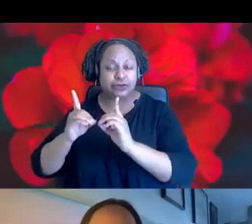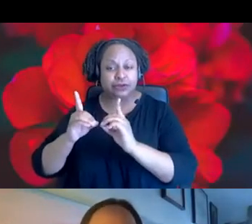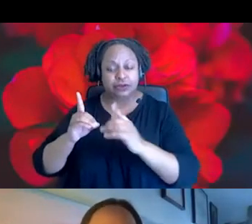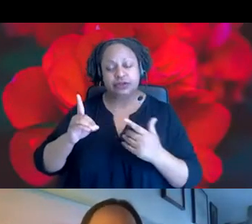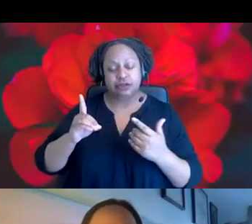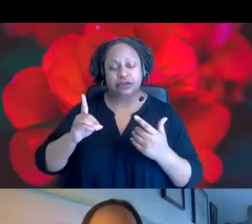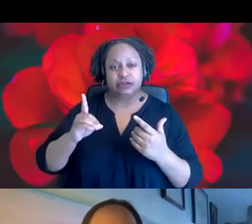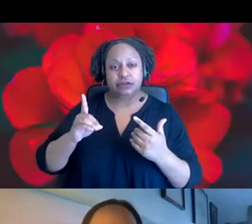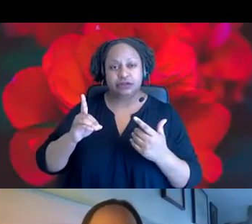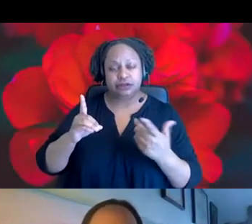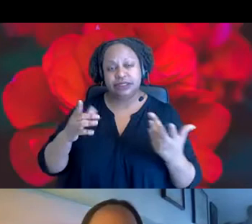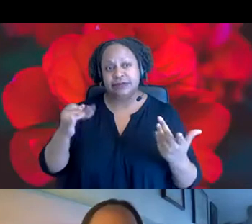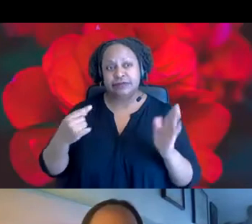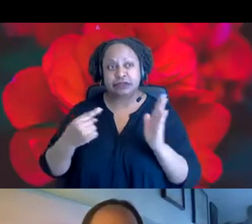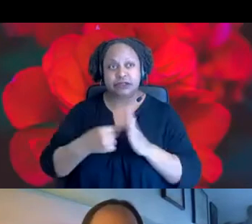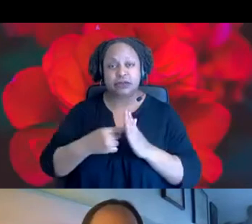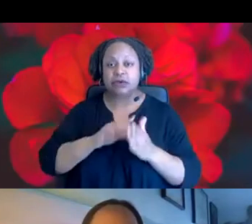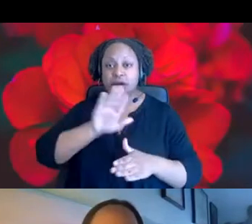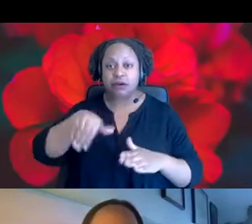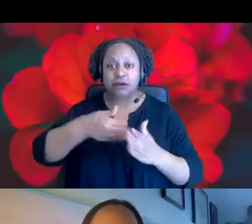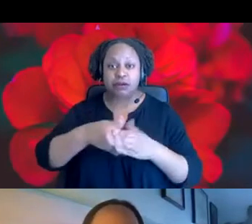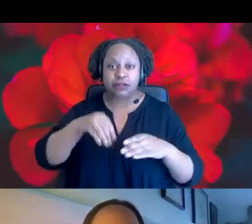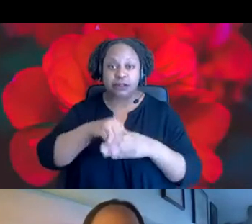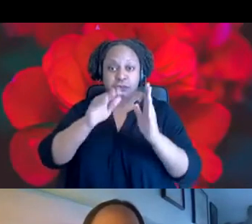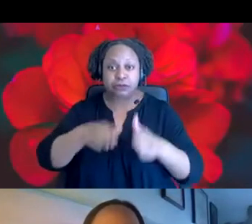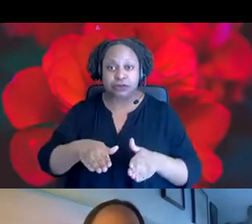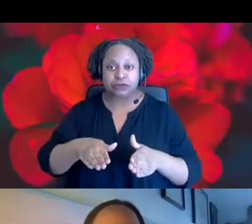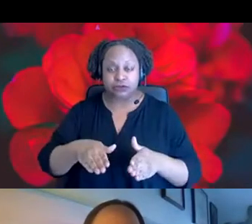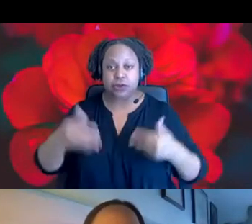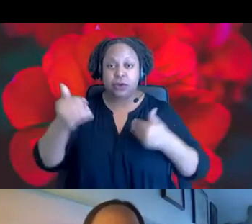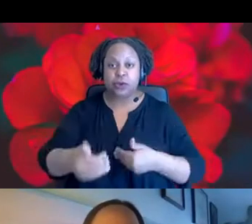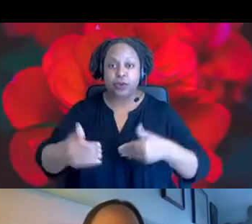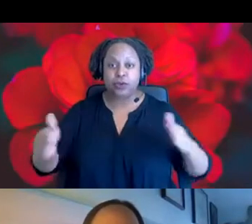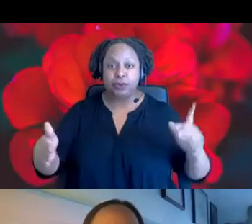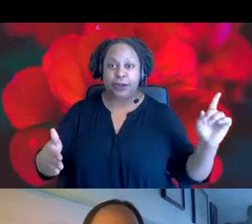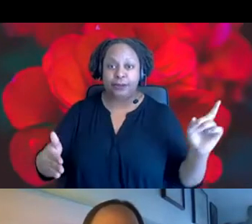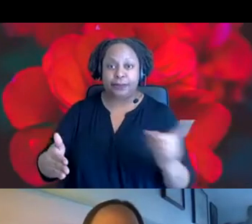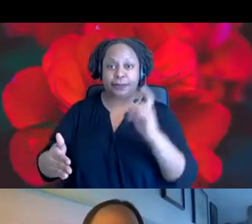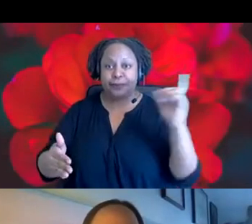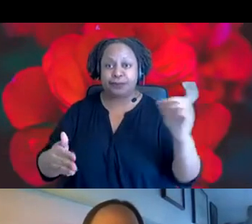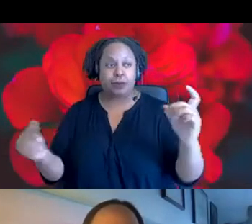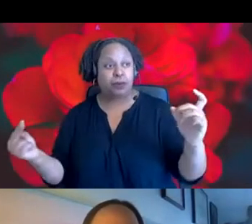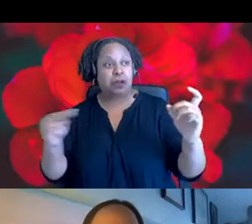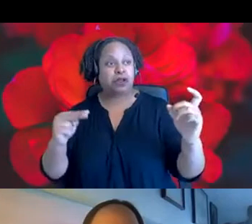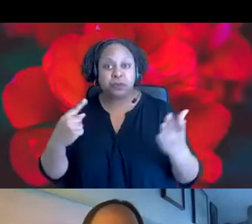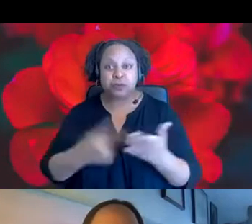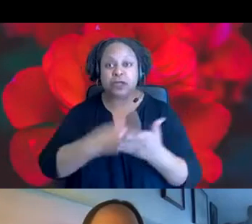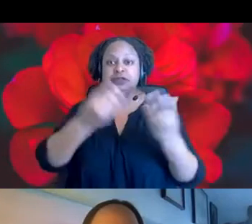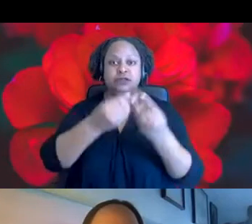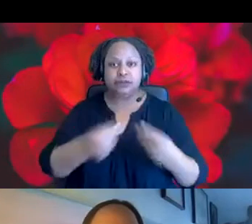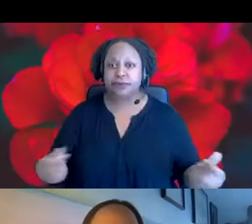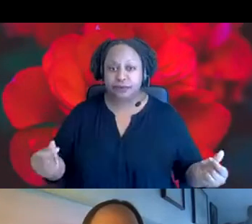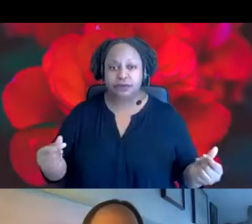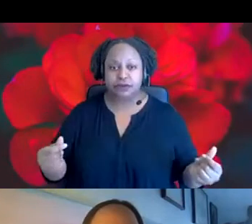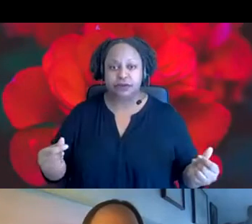much as it would if we were all sharing space in a room and it happened once and you saw it that one time, that